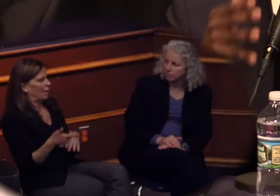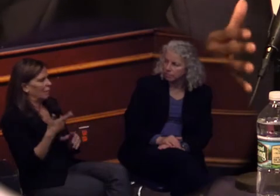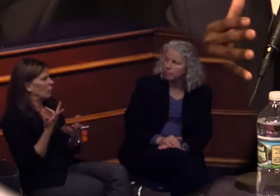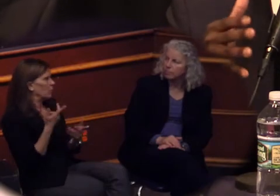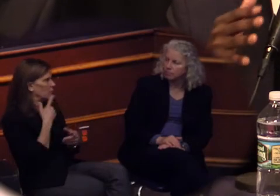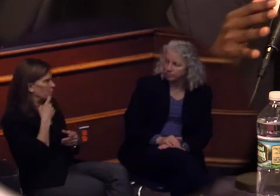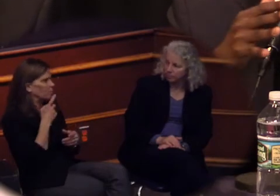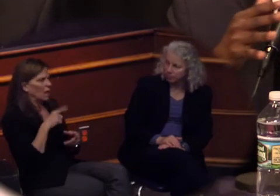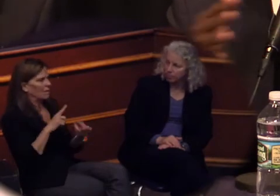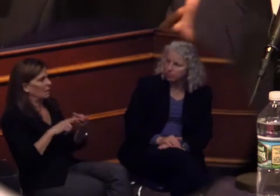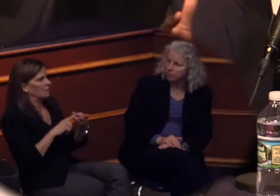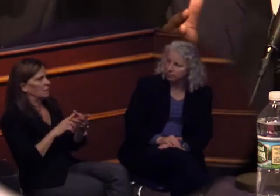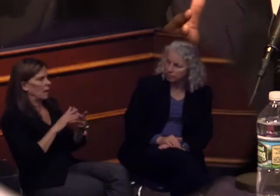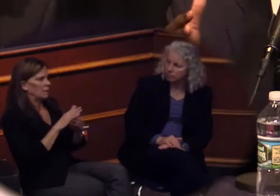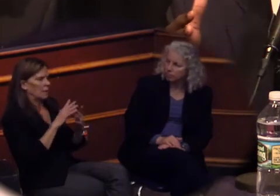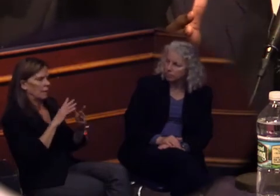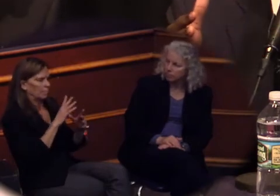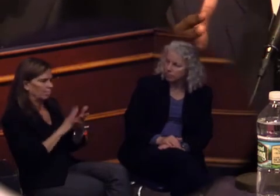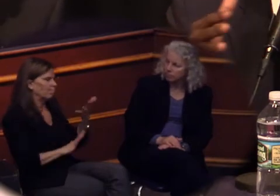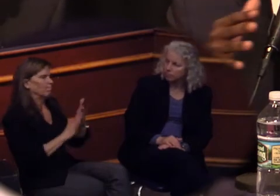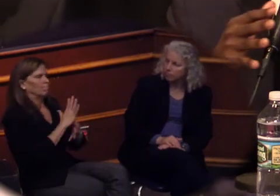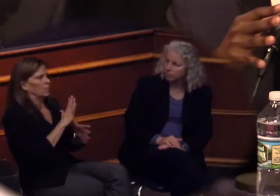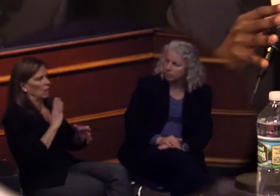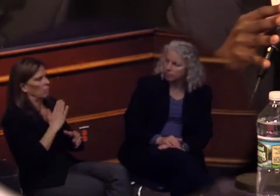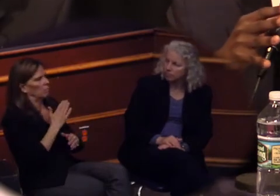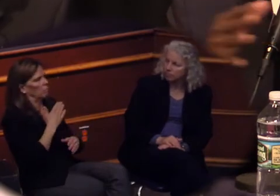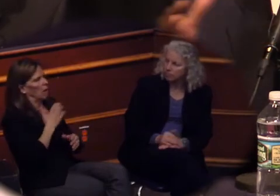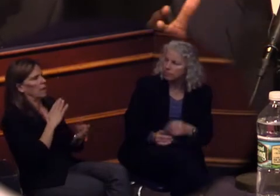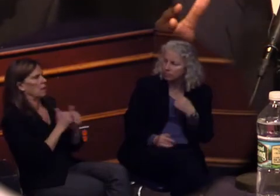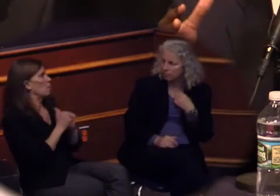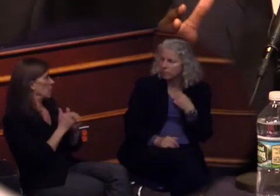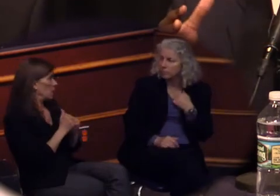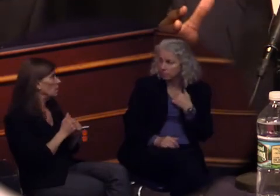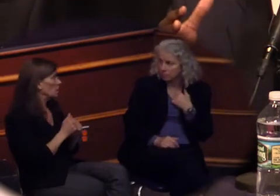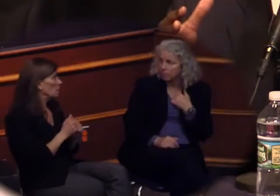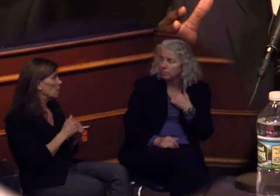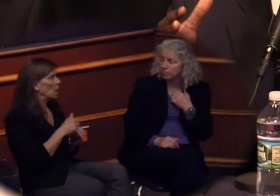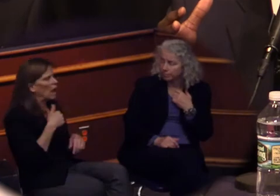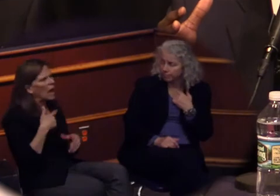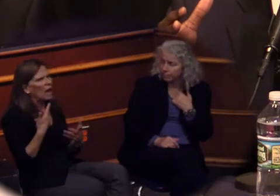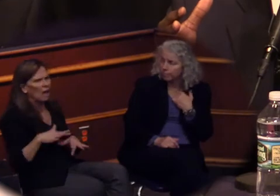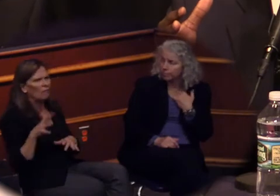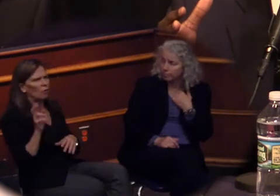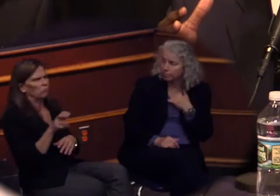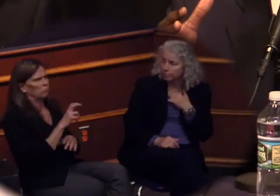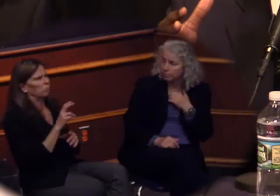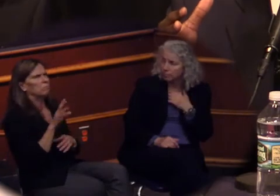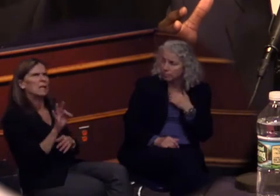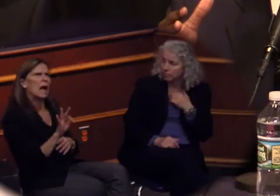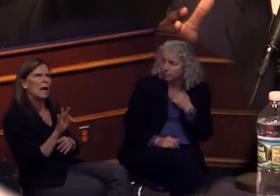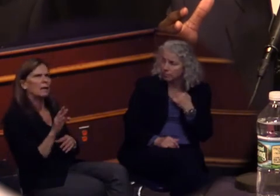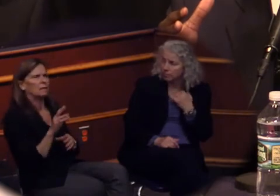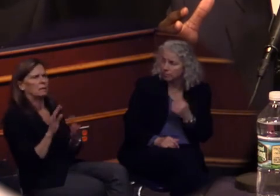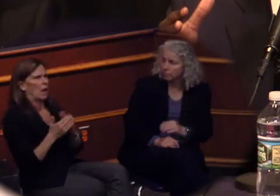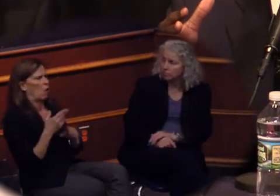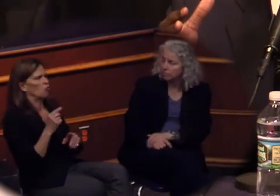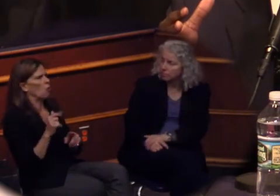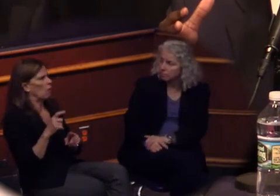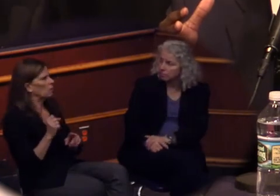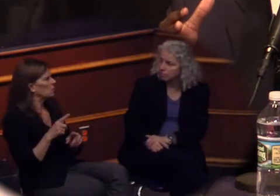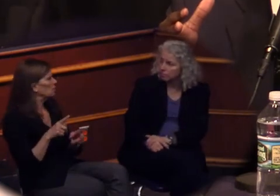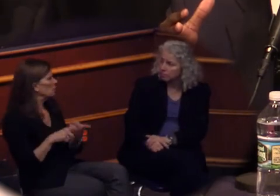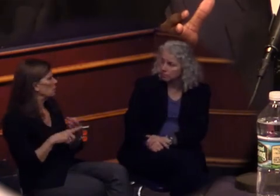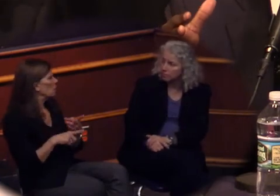of my campaign to shine a light on this epidemic. I've done nine, a series of nine town halls and listening